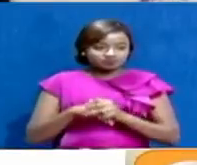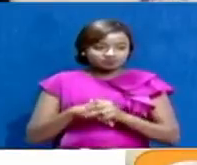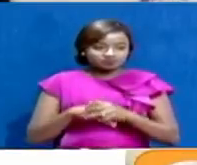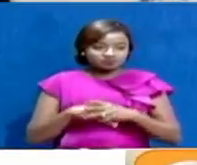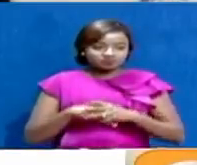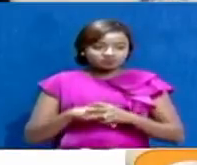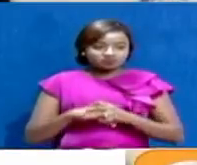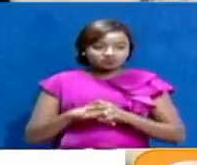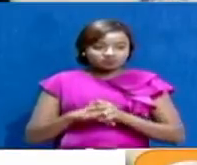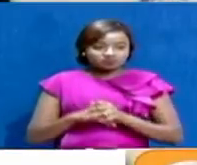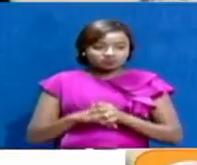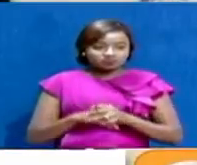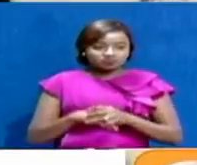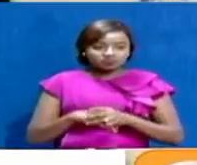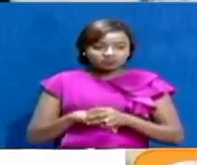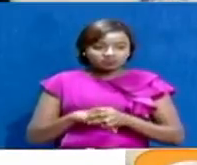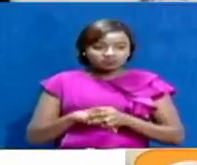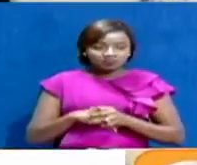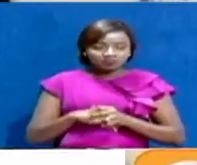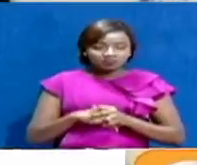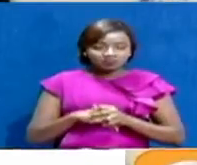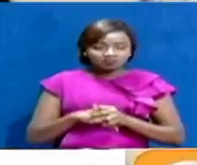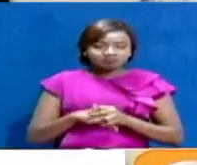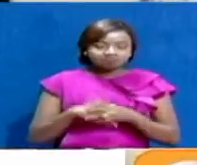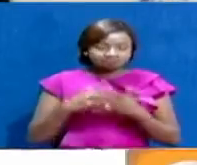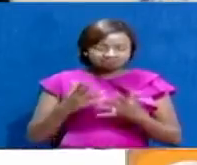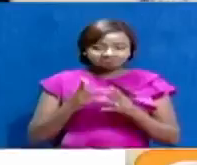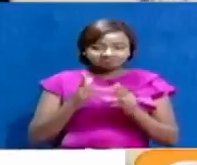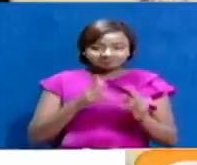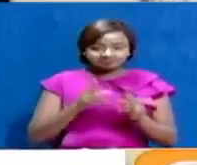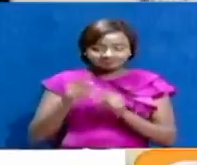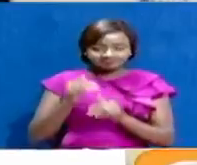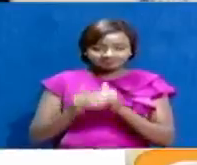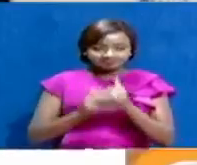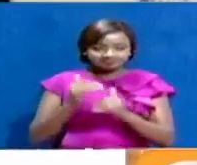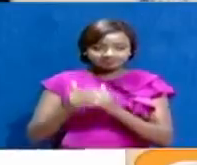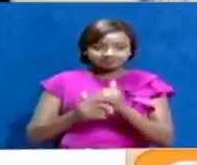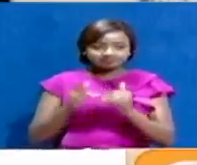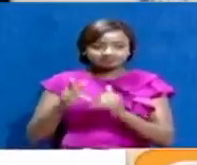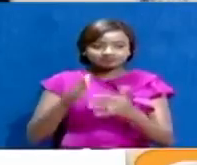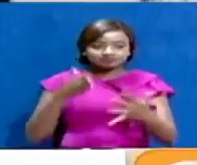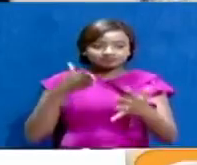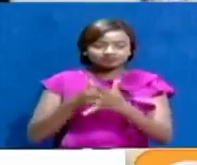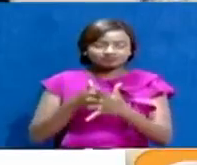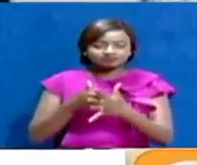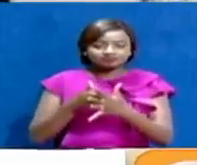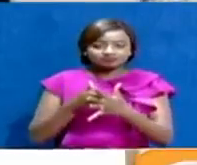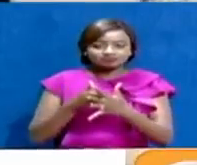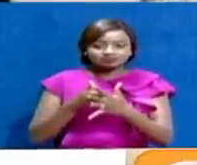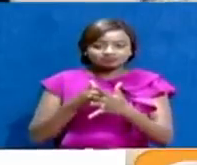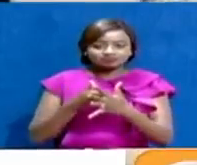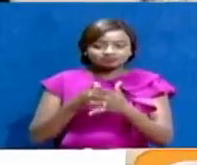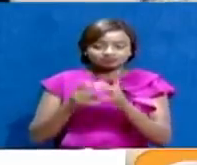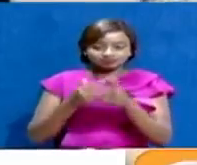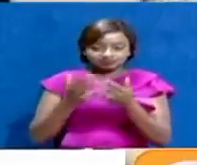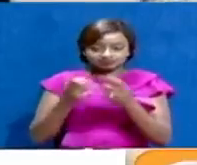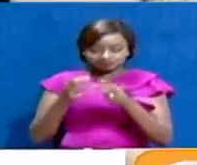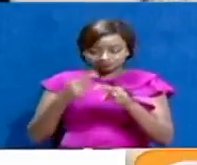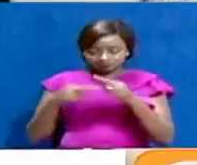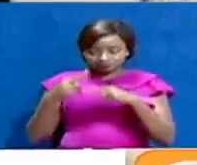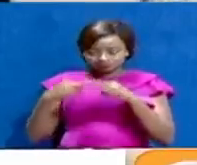all this was that as normal procedure, it was halted, rollout was halted, and it needed to be